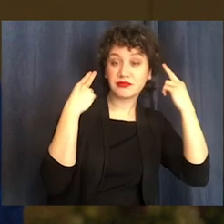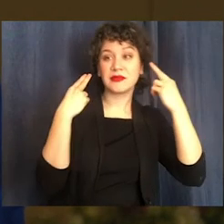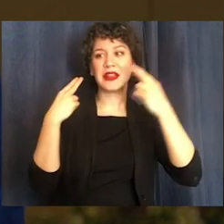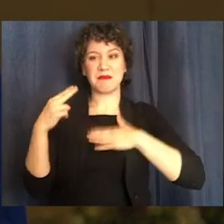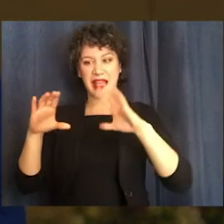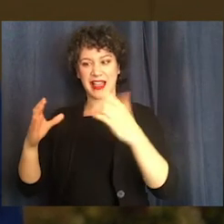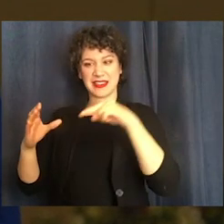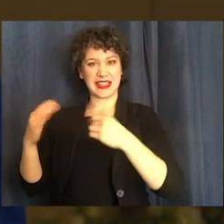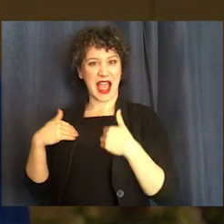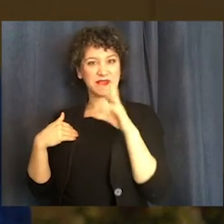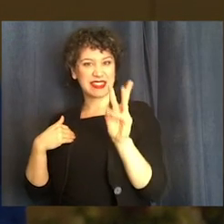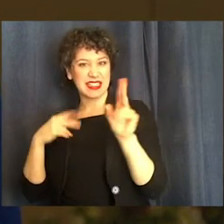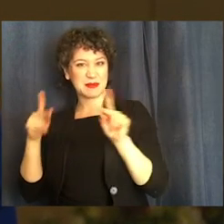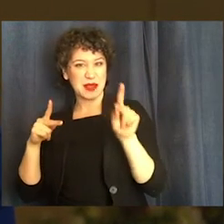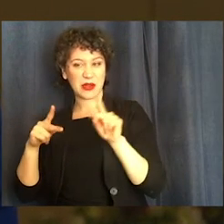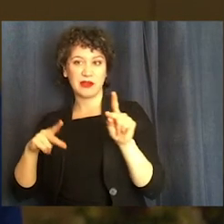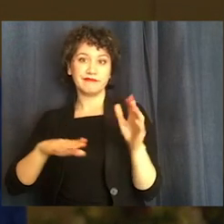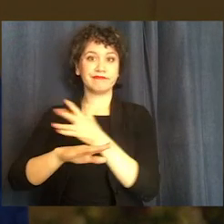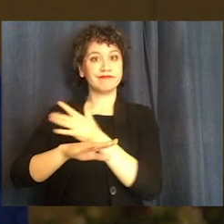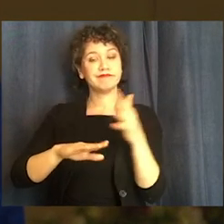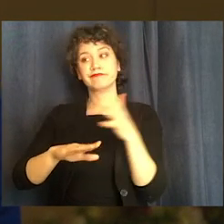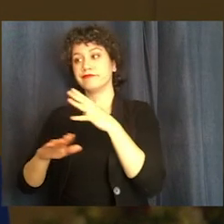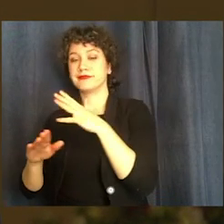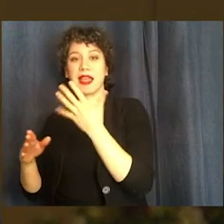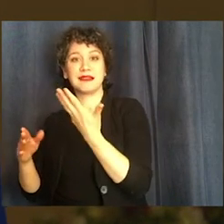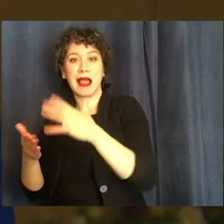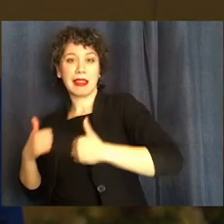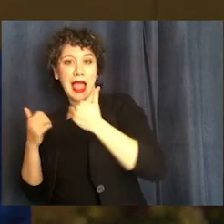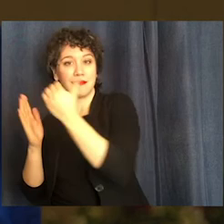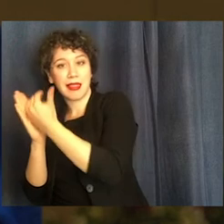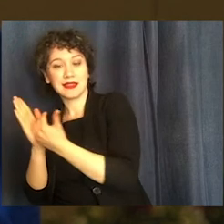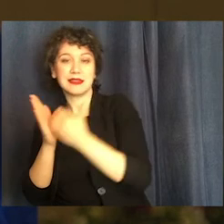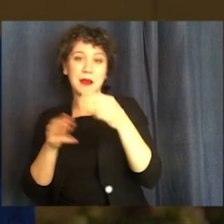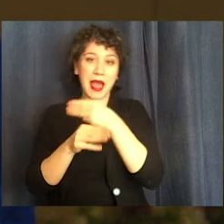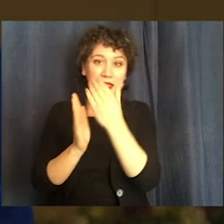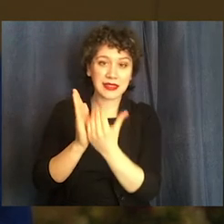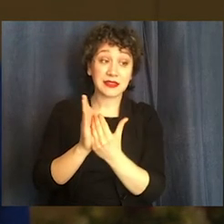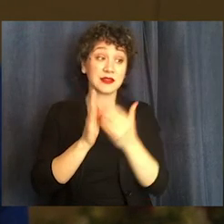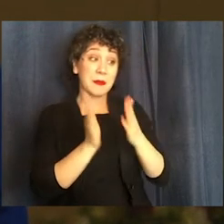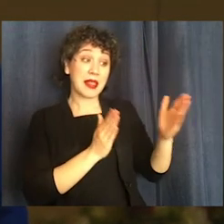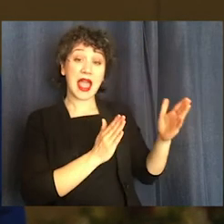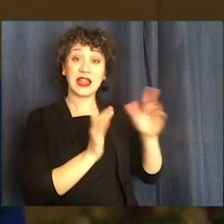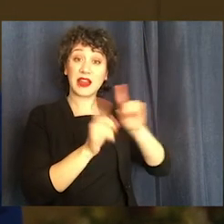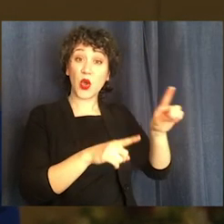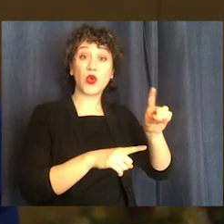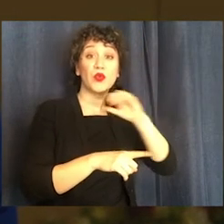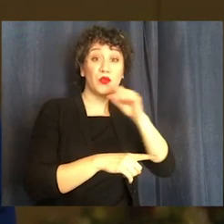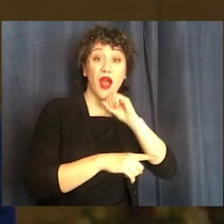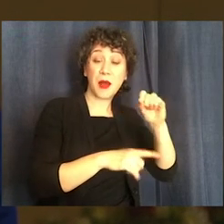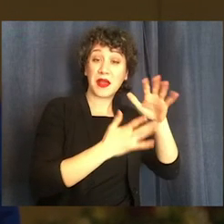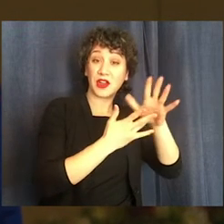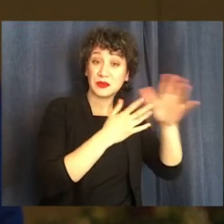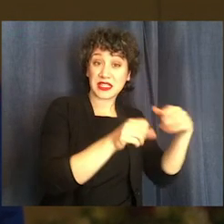with my friends. From being cheered on for my sporting events to cheering on the sidelines for my fellow peers. Planning dances and events in student